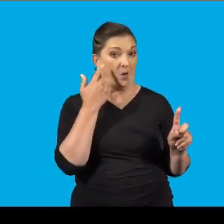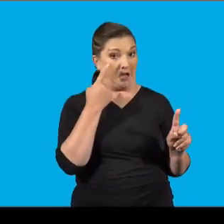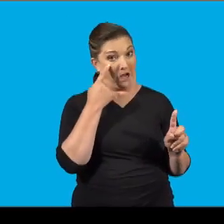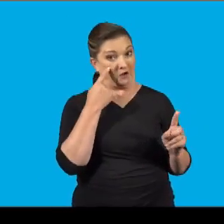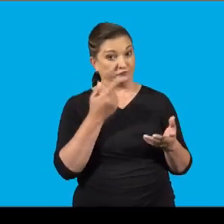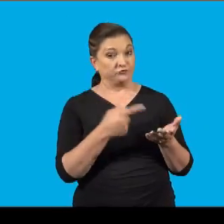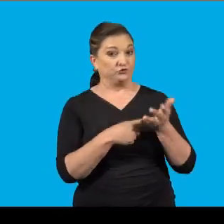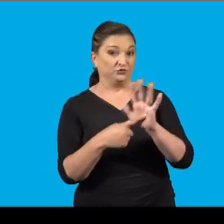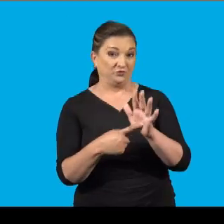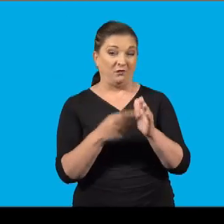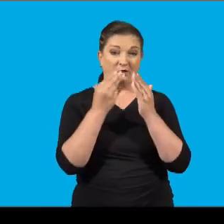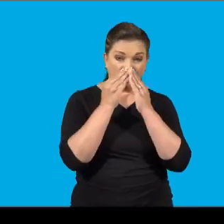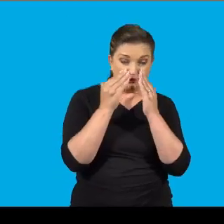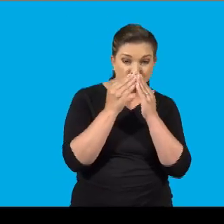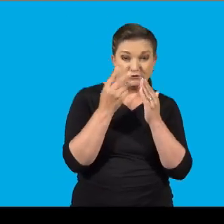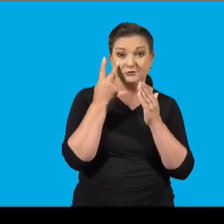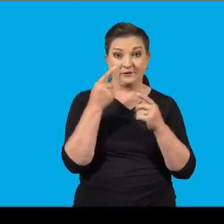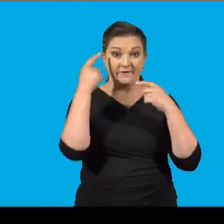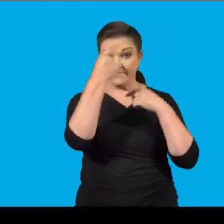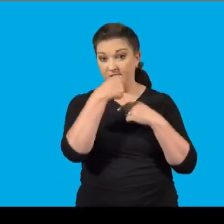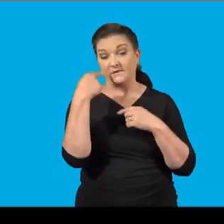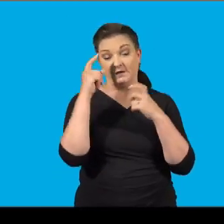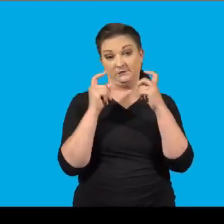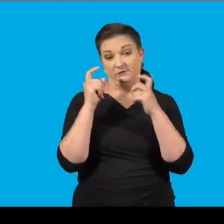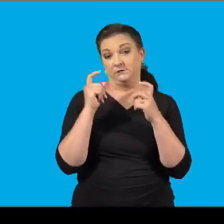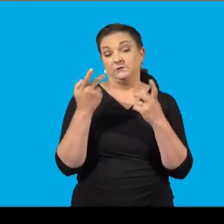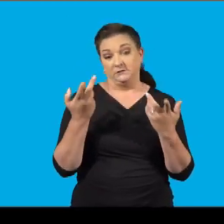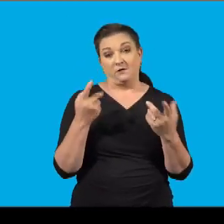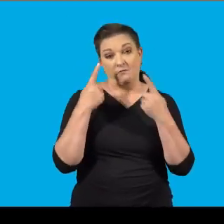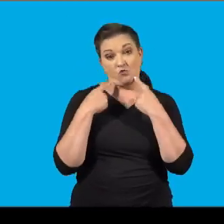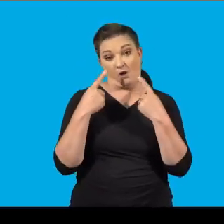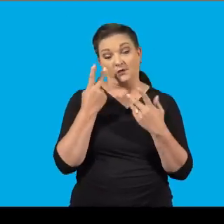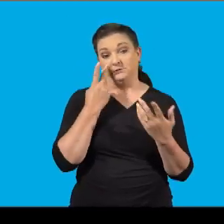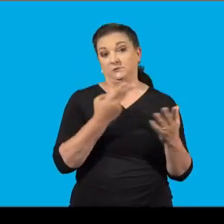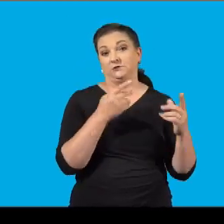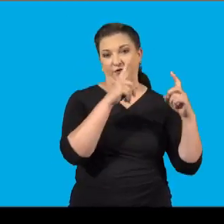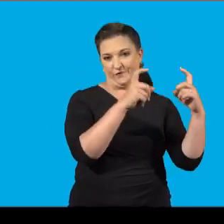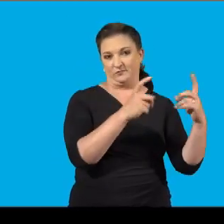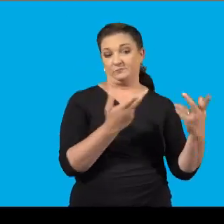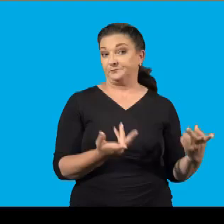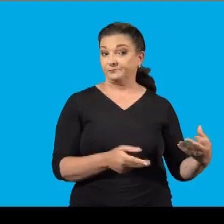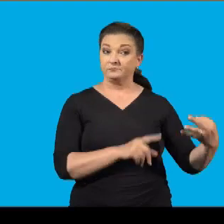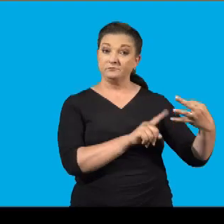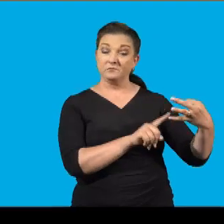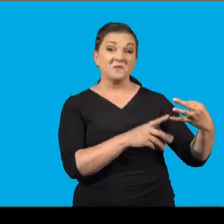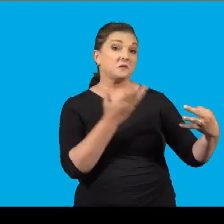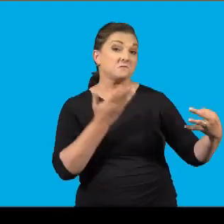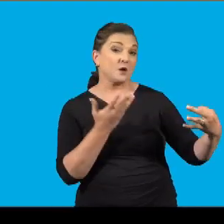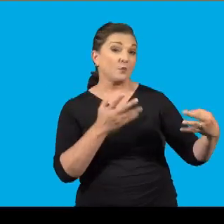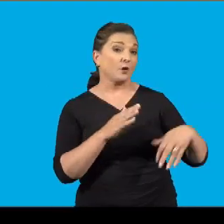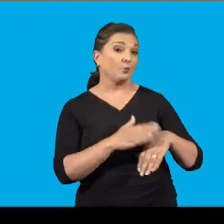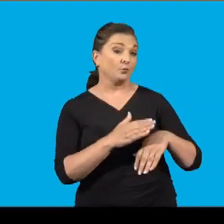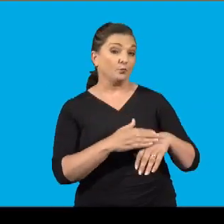I did highlight the handkerchief and the facial expression showing that she was crying. Another